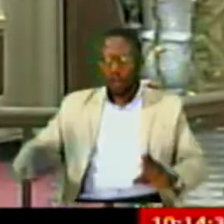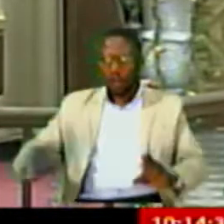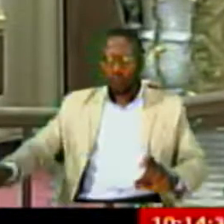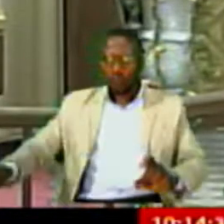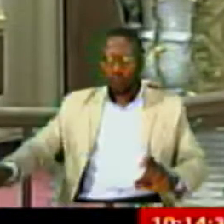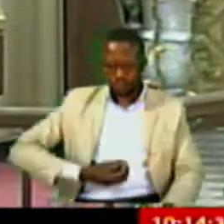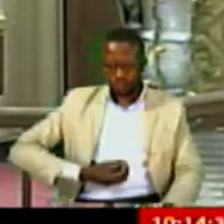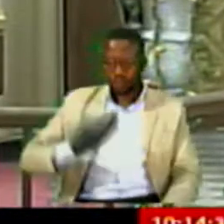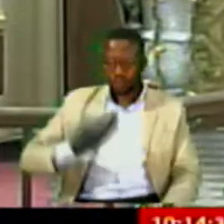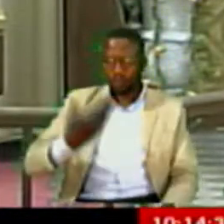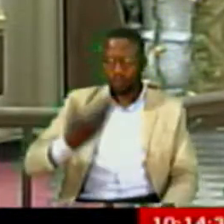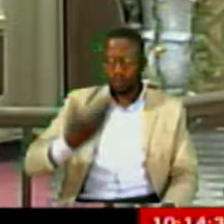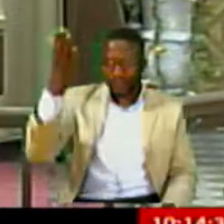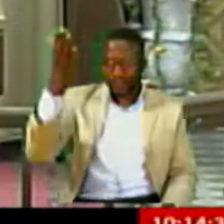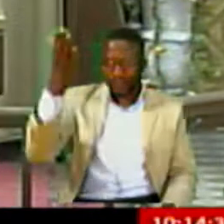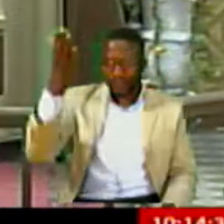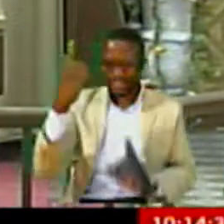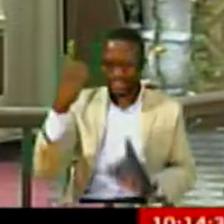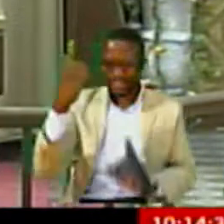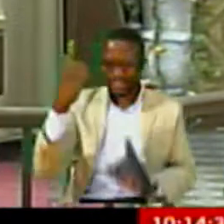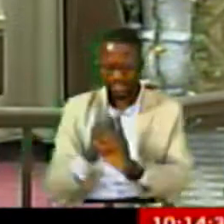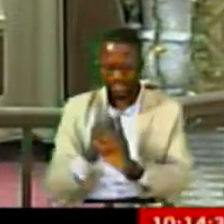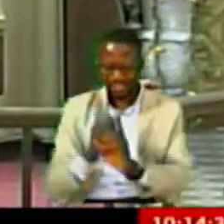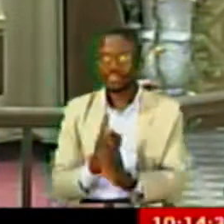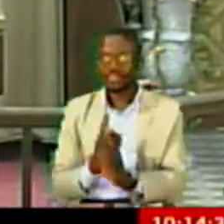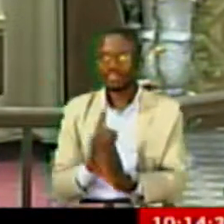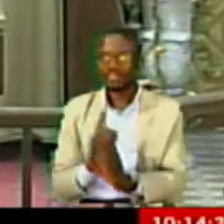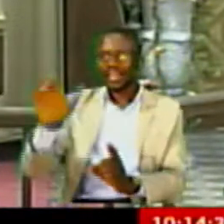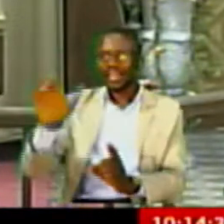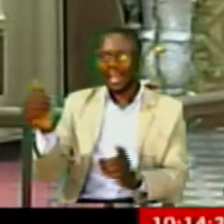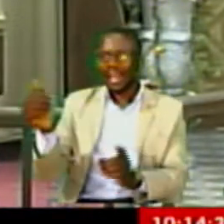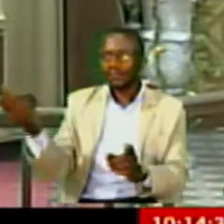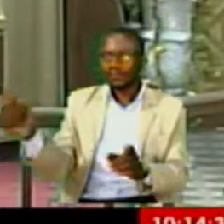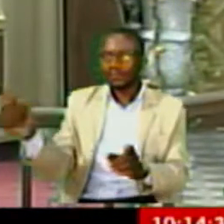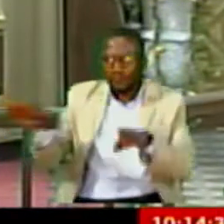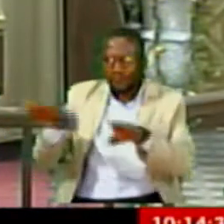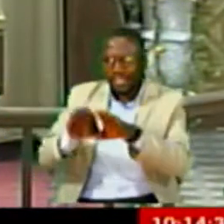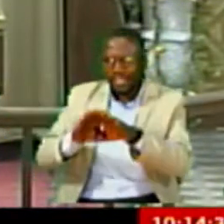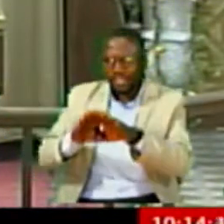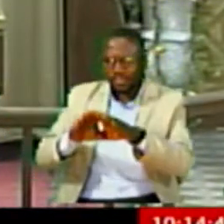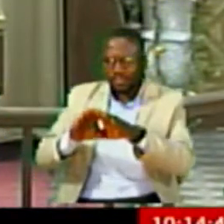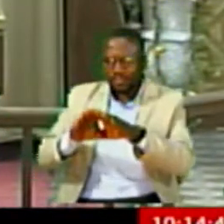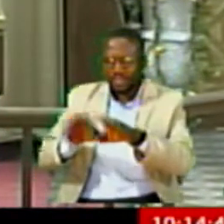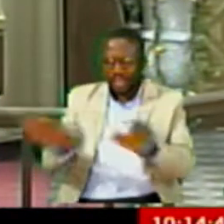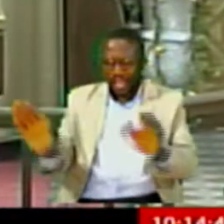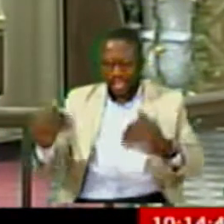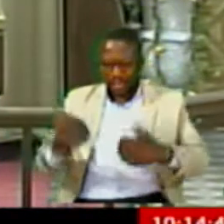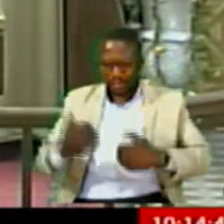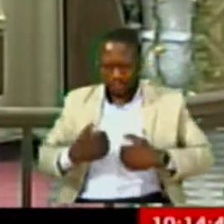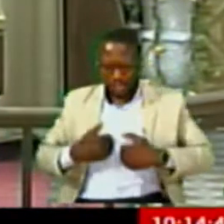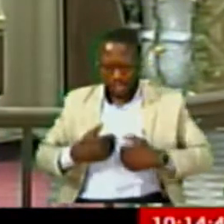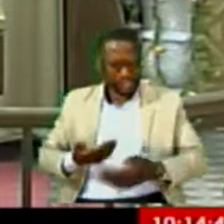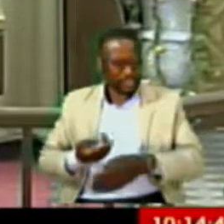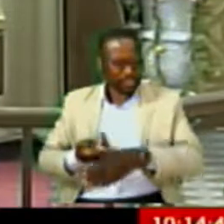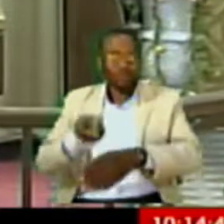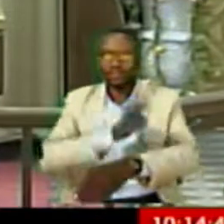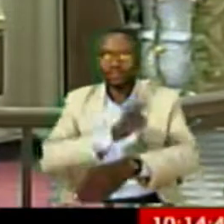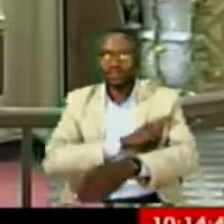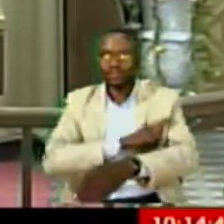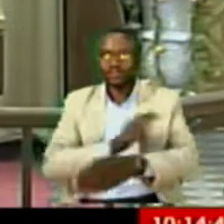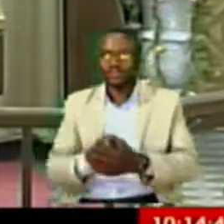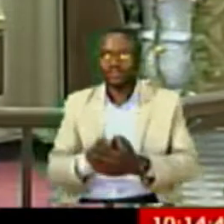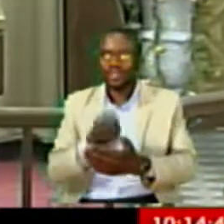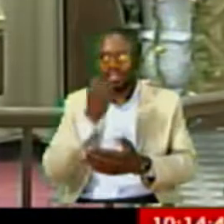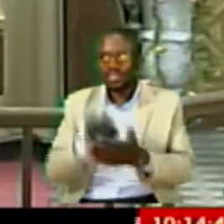vous donnera un signe. La Vierge concevra, deviendra enceinte. La Vierge